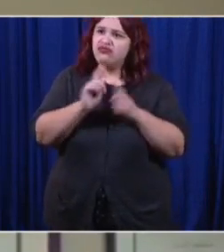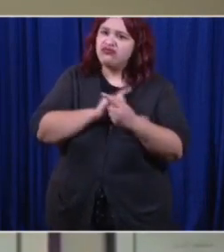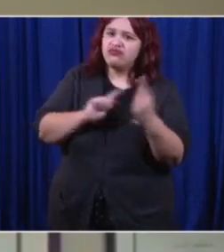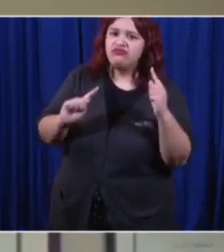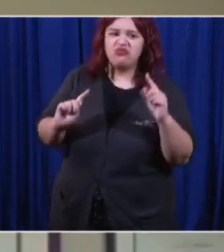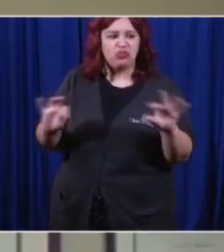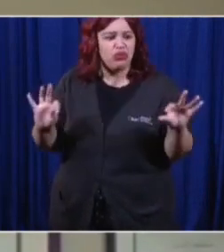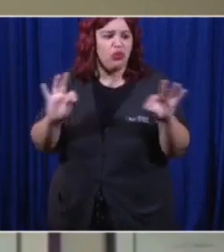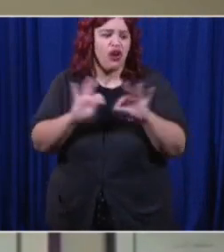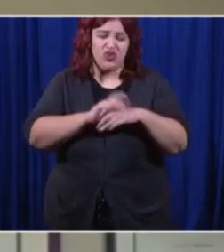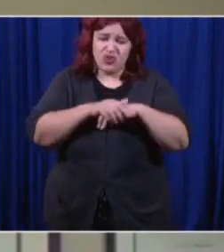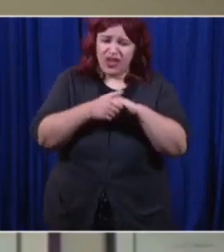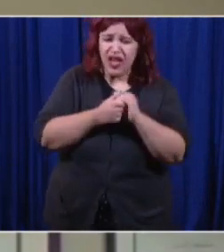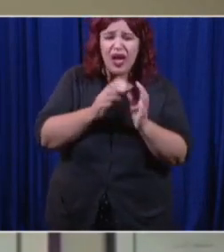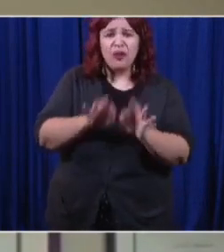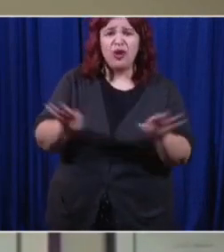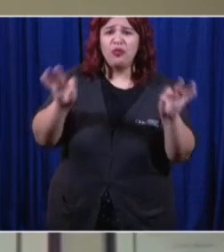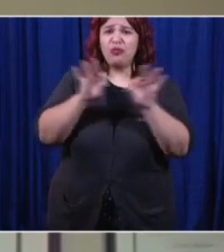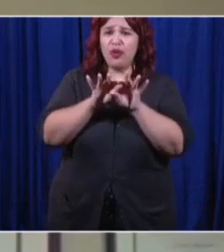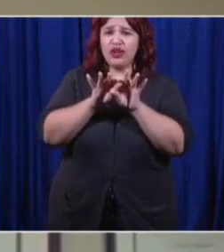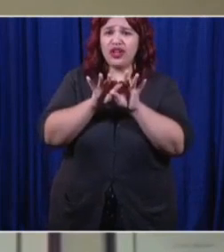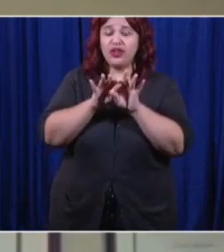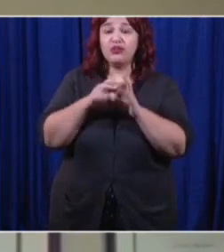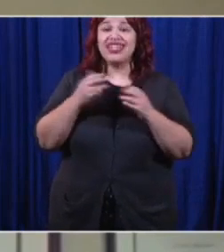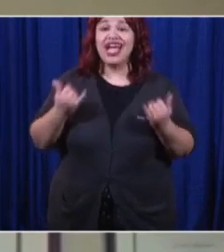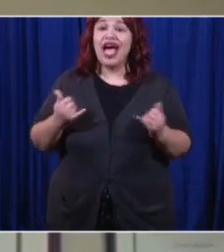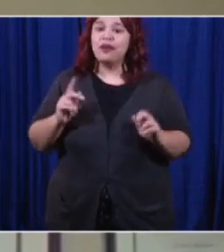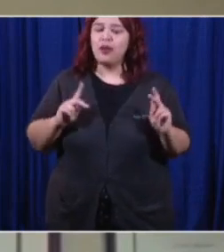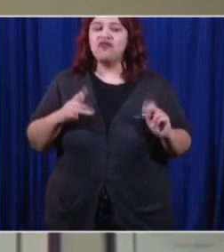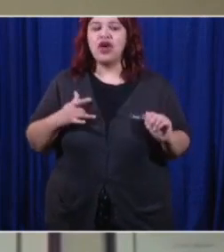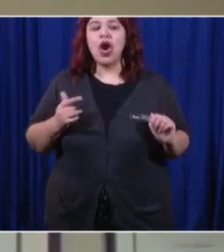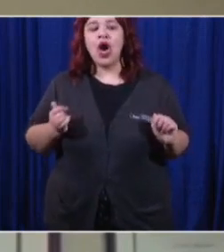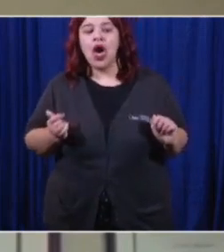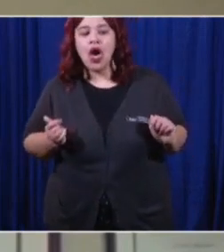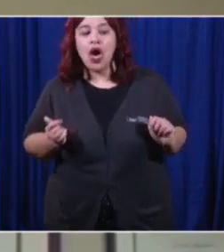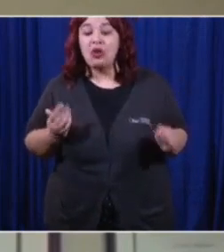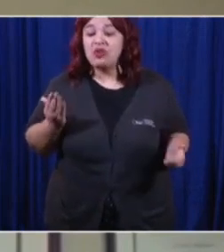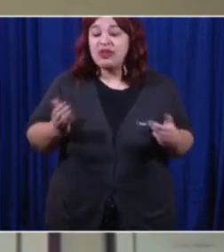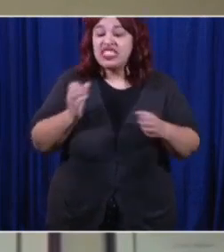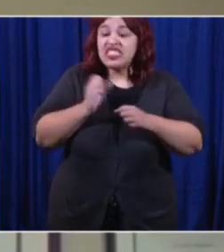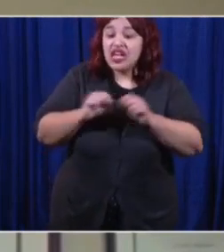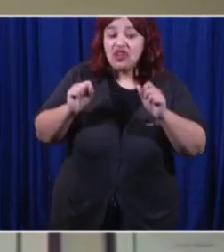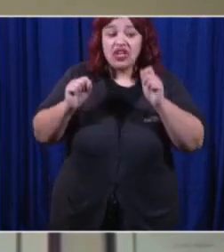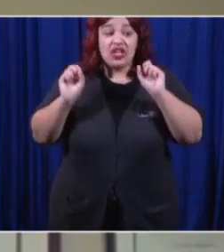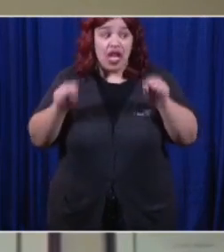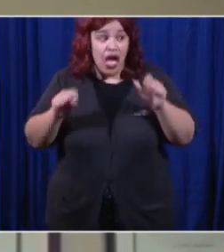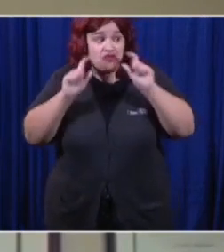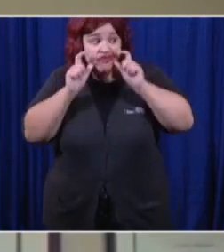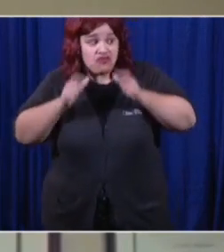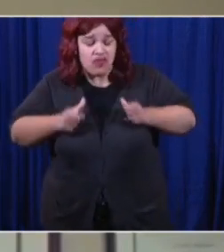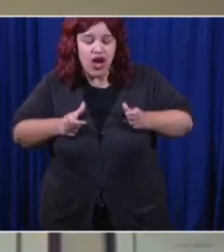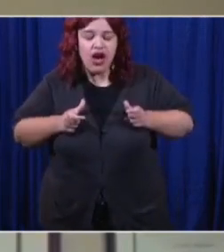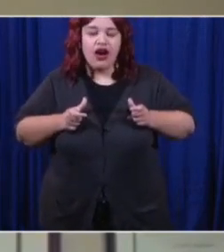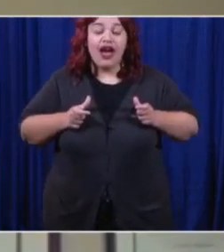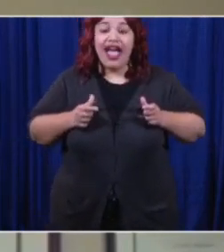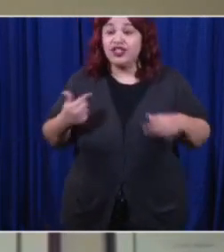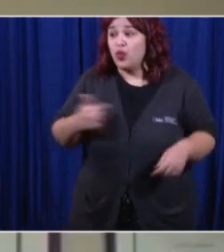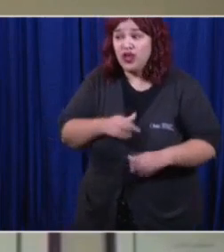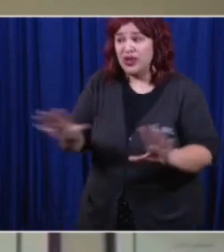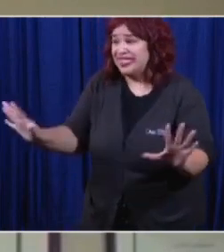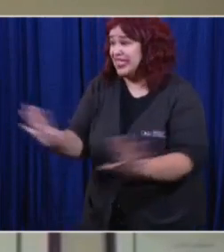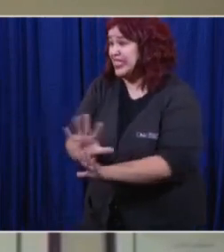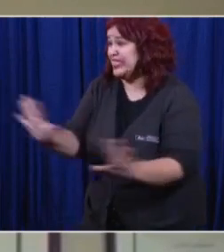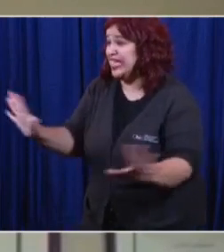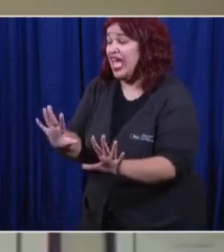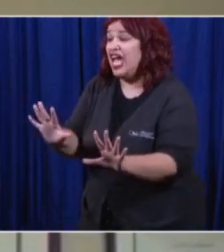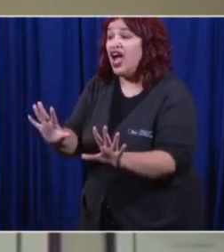like to begin with this message, the message that this is really important. And we know from